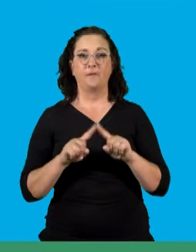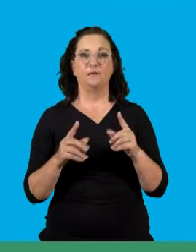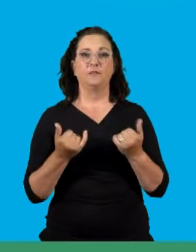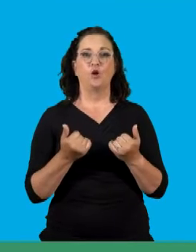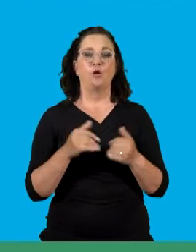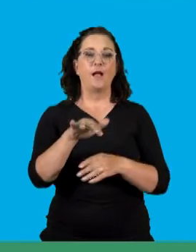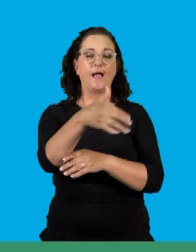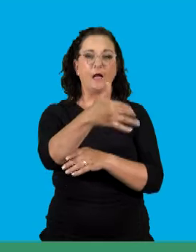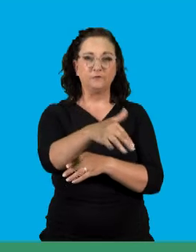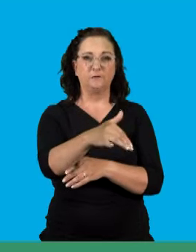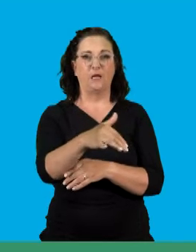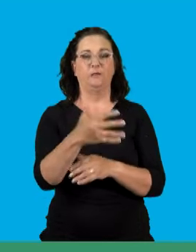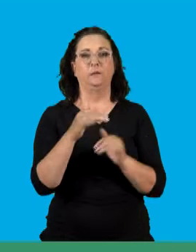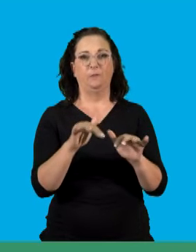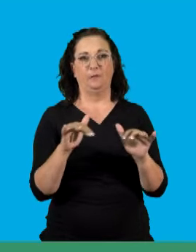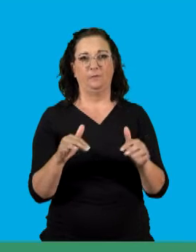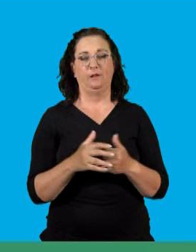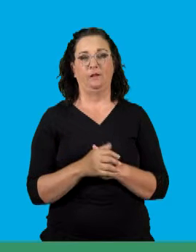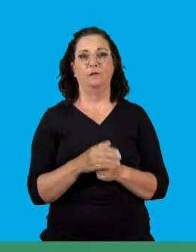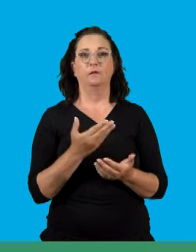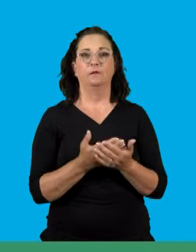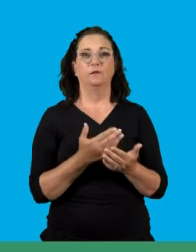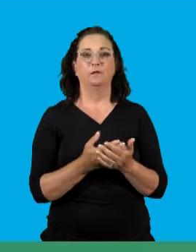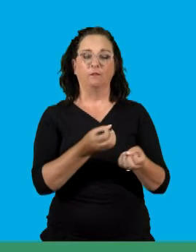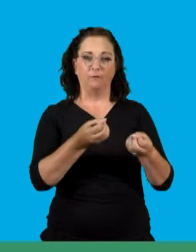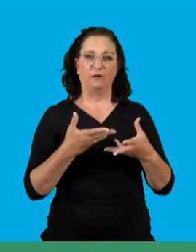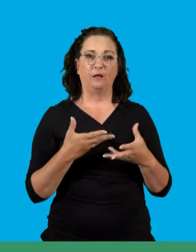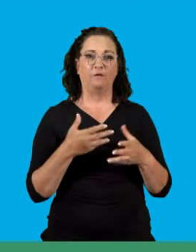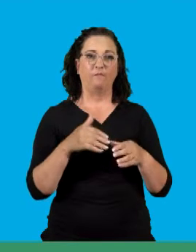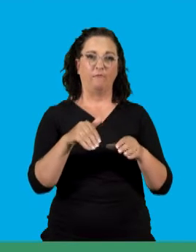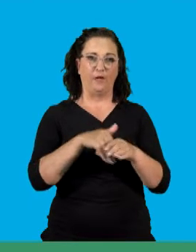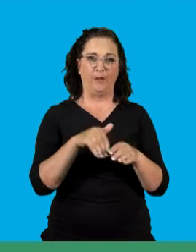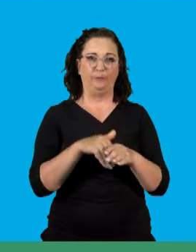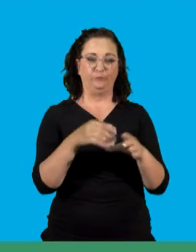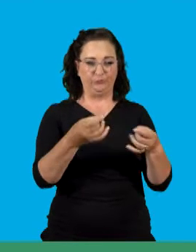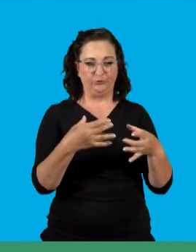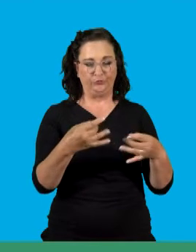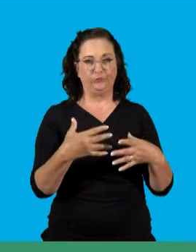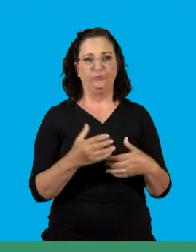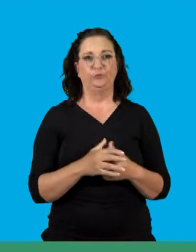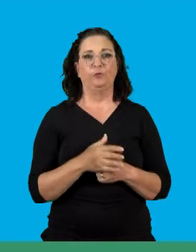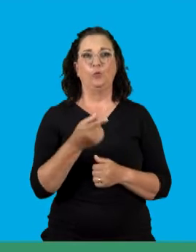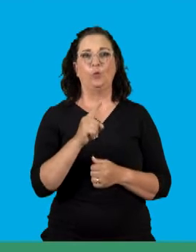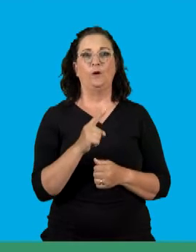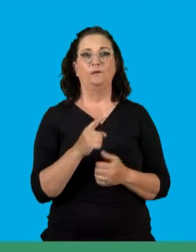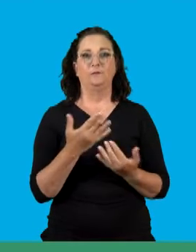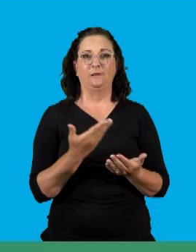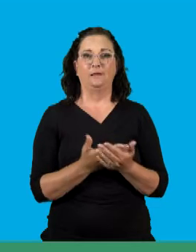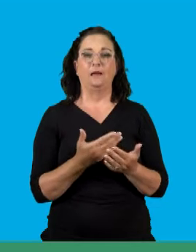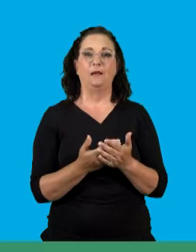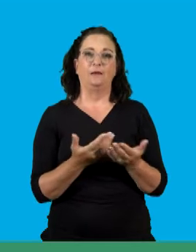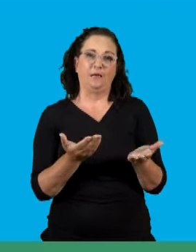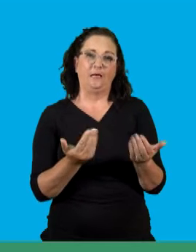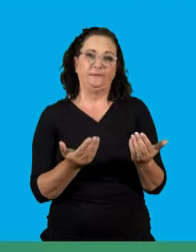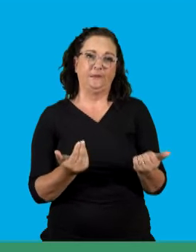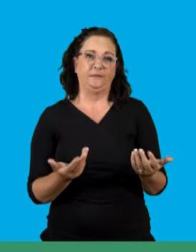the people from outside, to give their inputs on the type of services they expect from